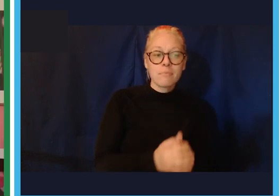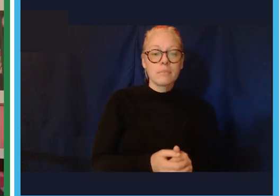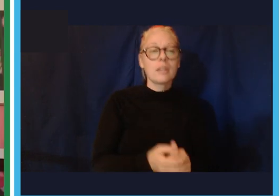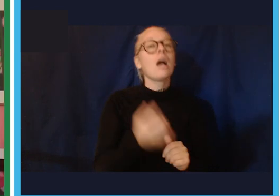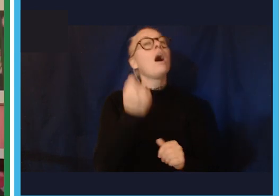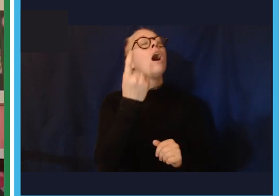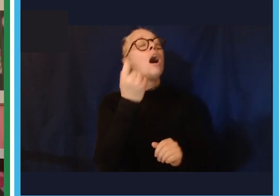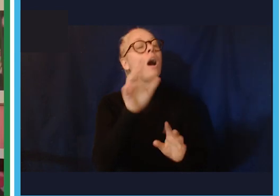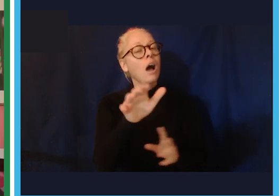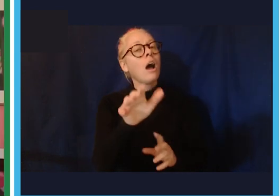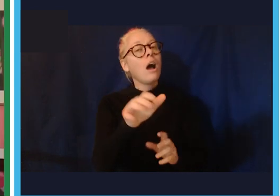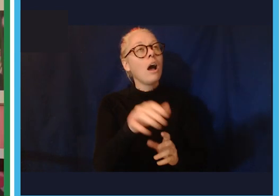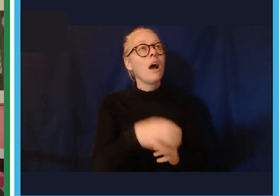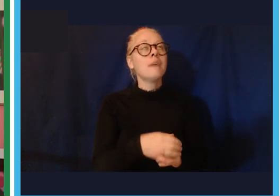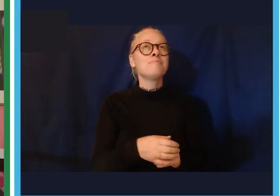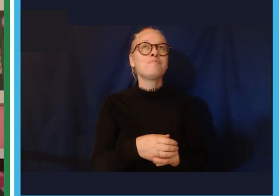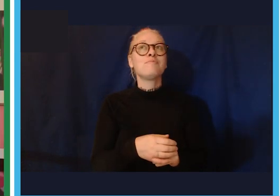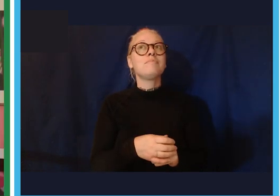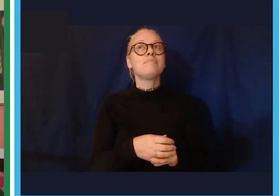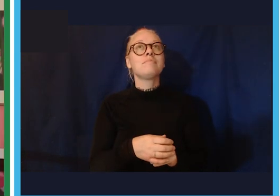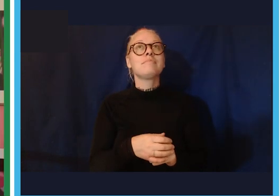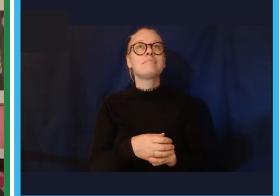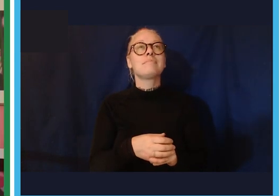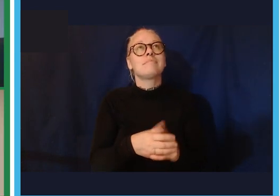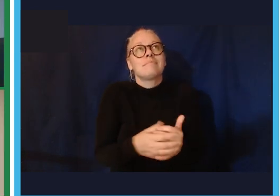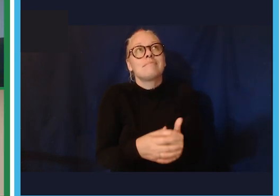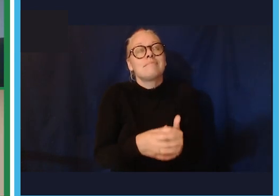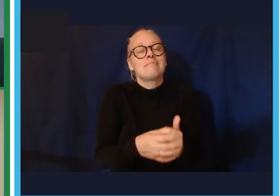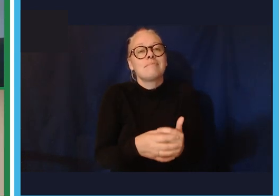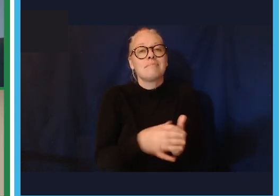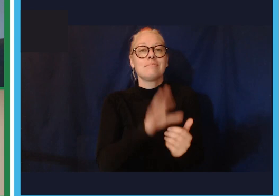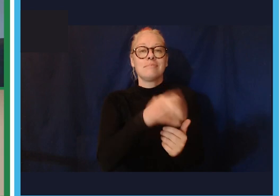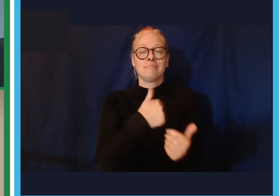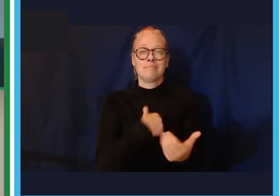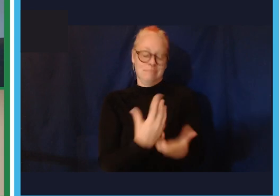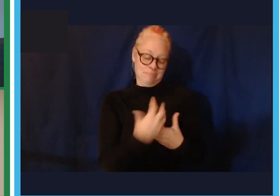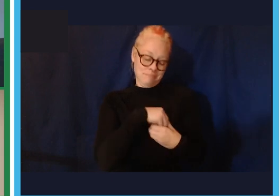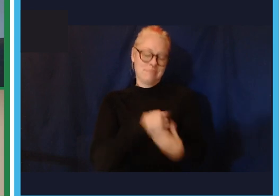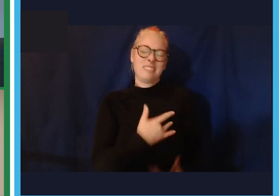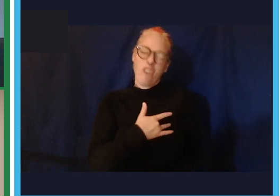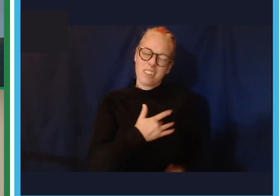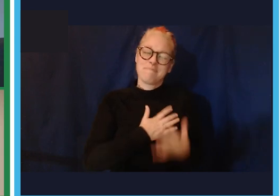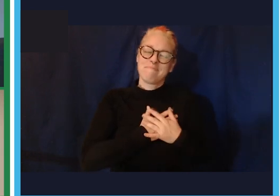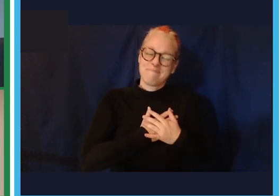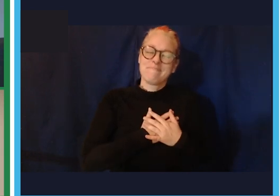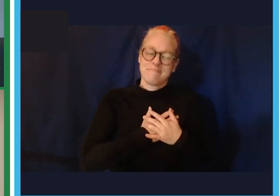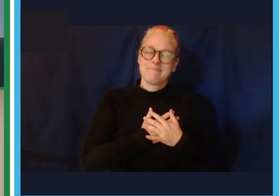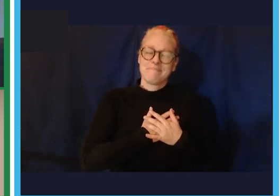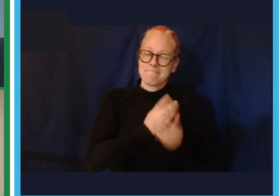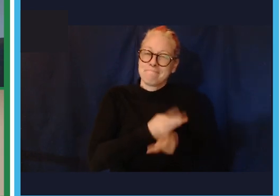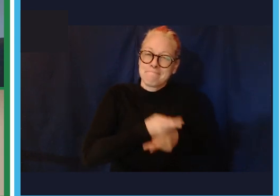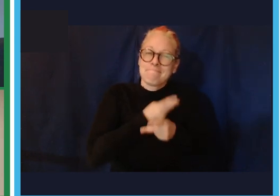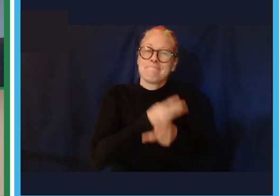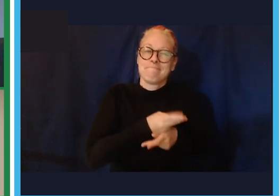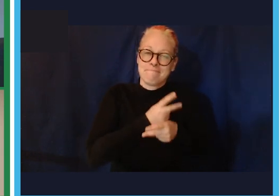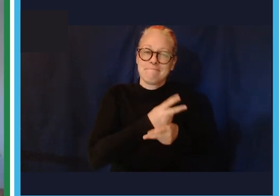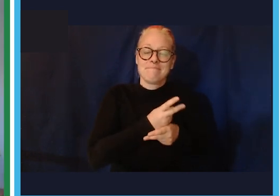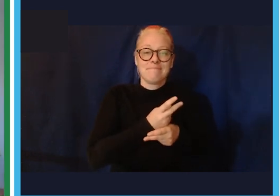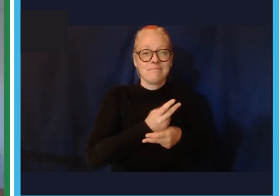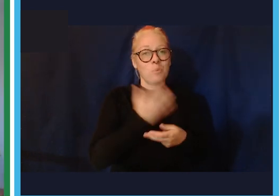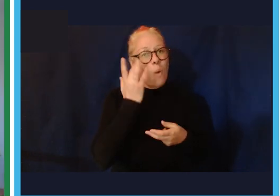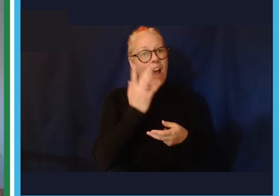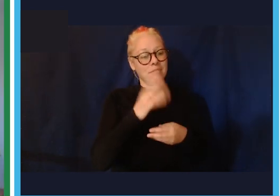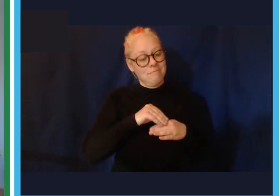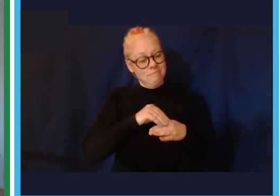important role that I get to play in some kids' lives who might watch any of my stuff. So would you say that writing